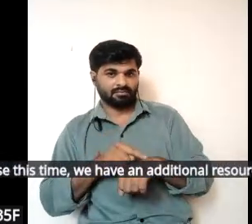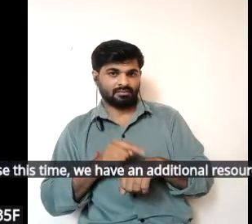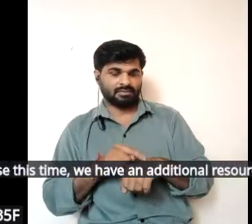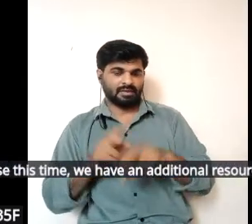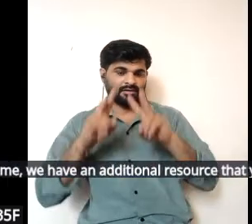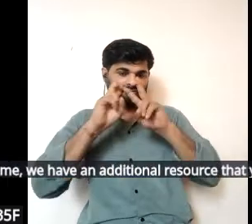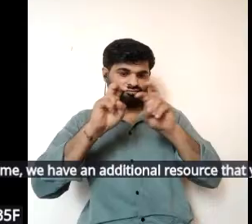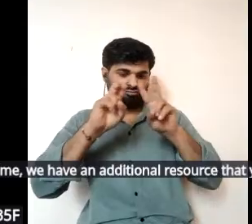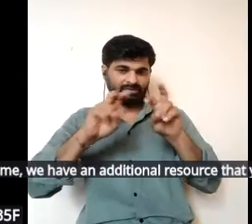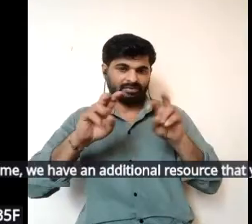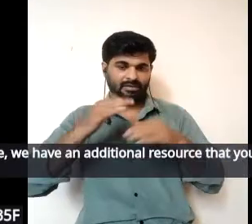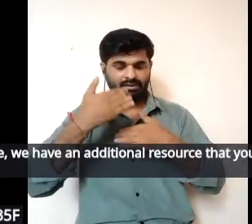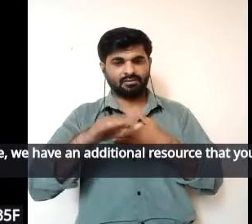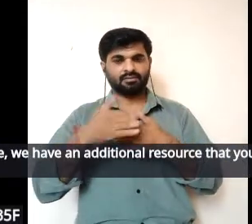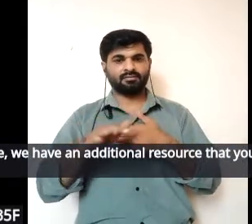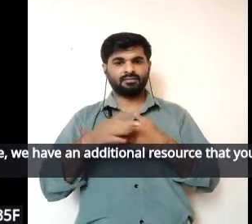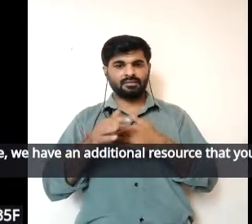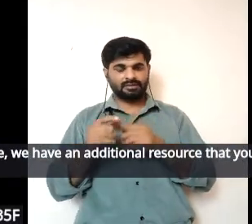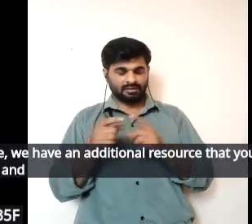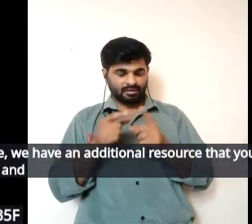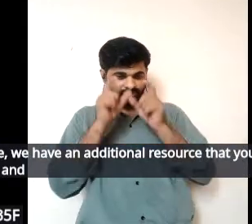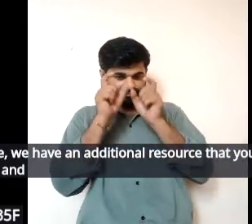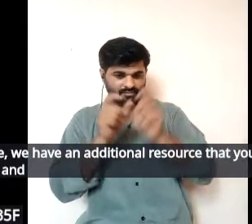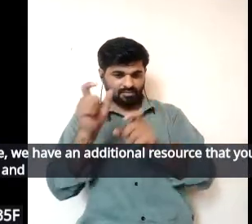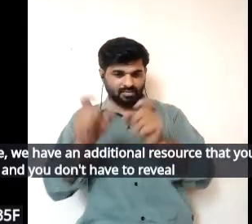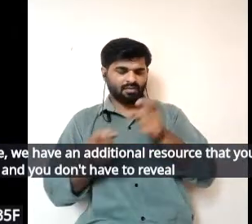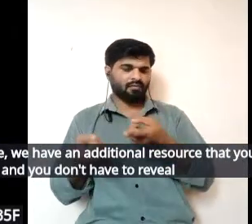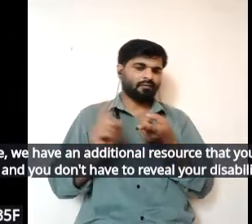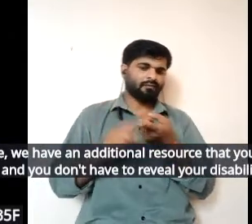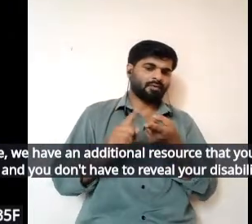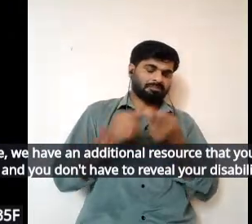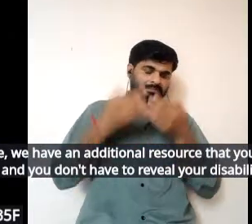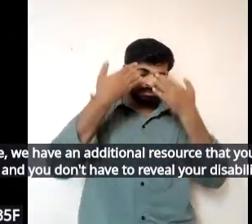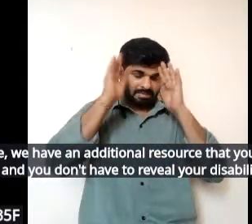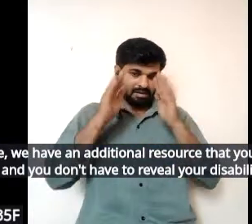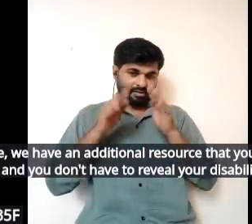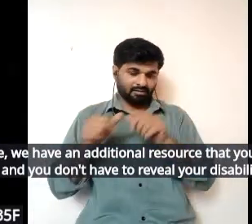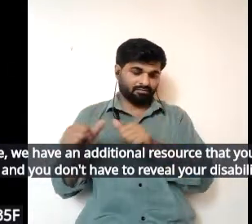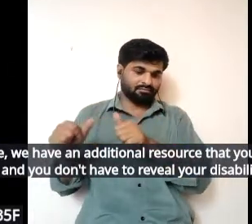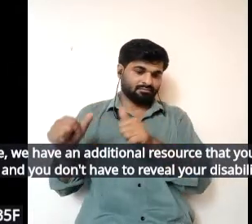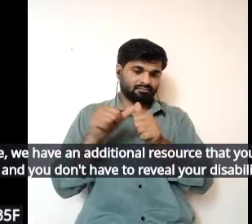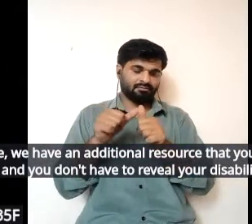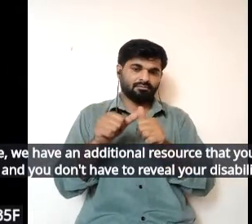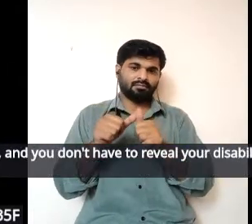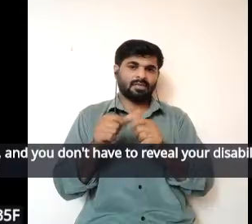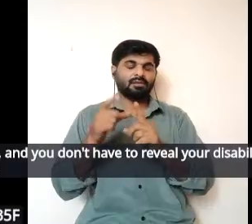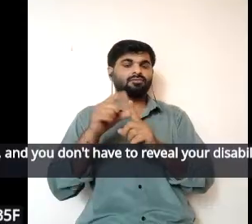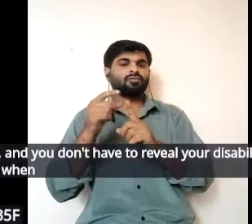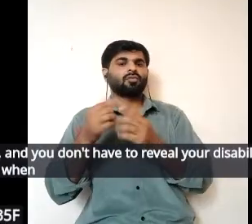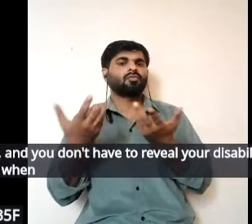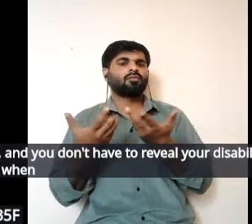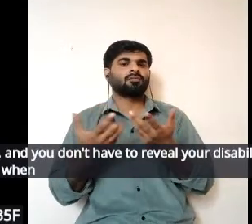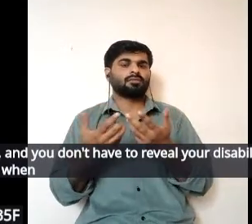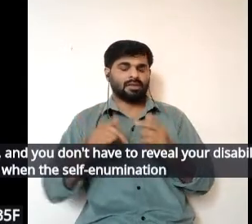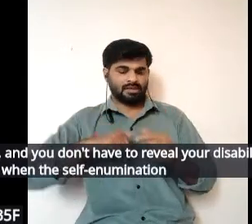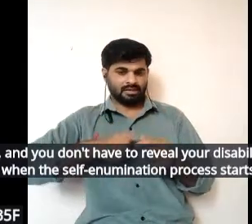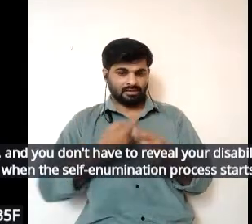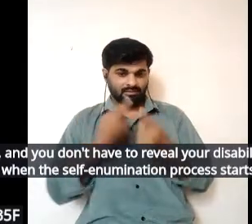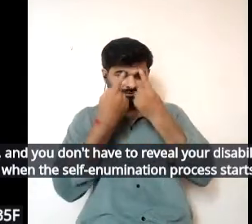go and sensitize people, and you don't have to reveal your disability to anyone else. You can do that when the self-enumeration process